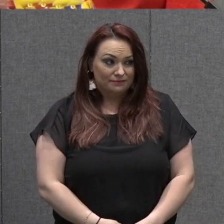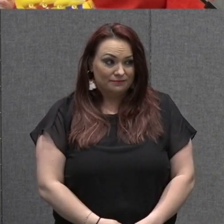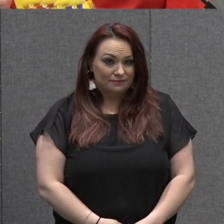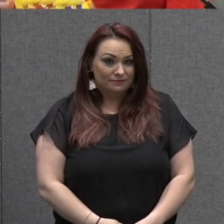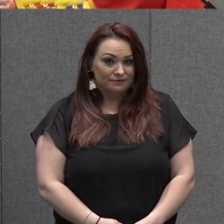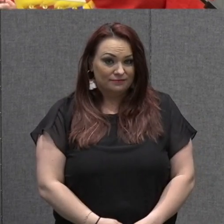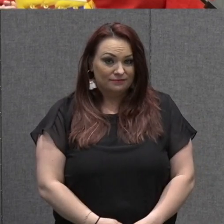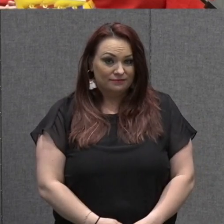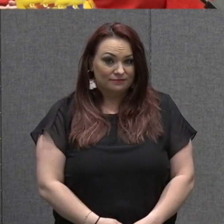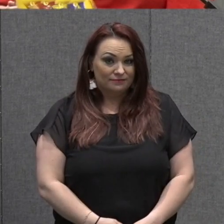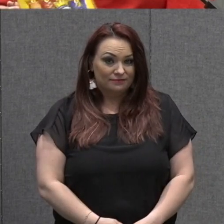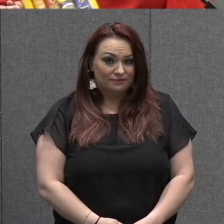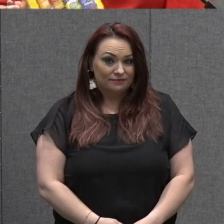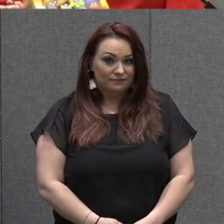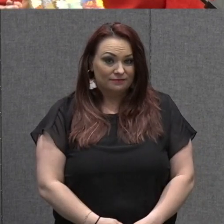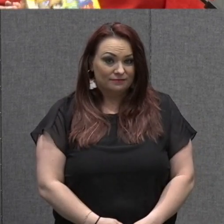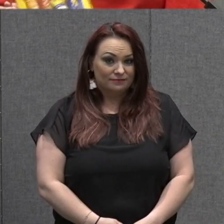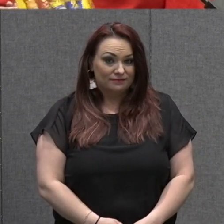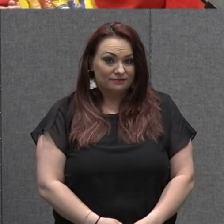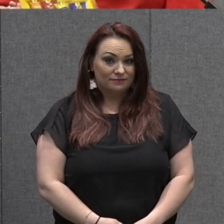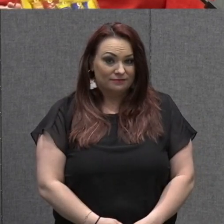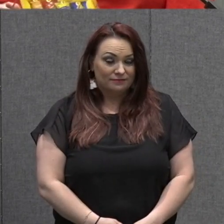That was tricky.